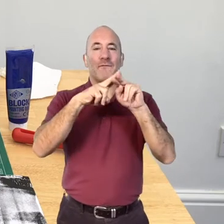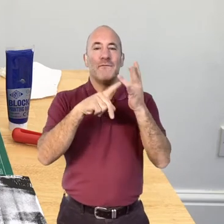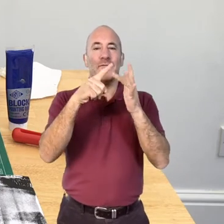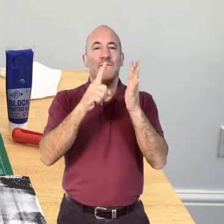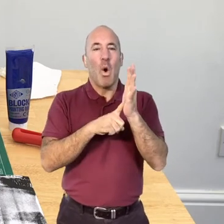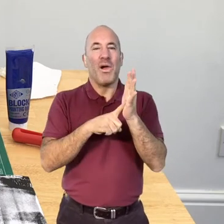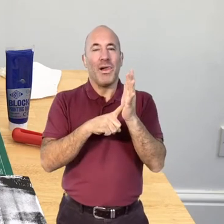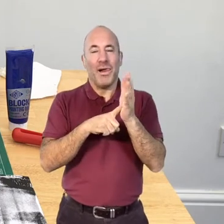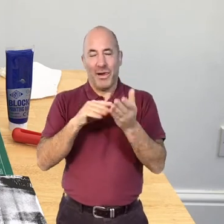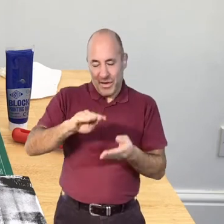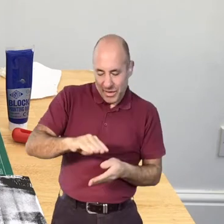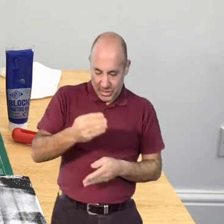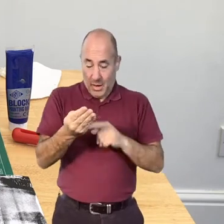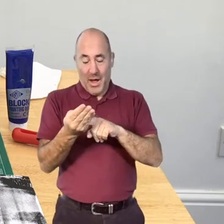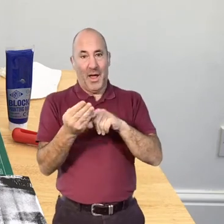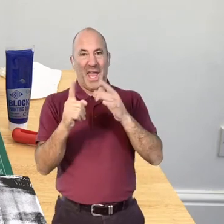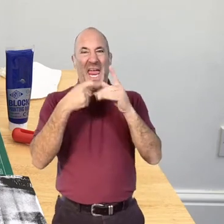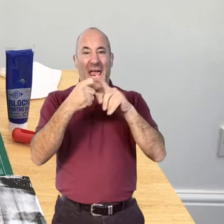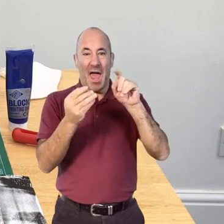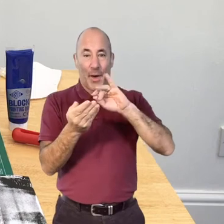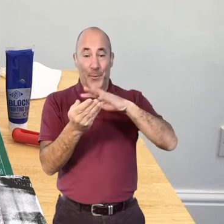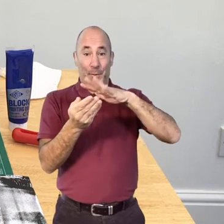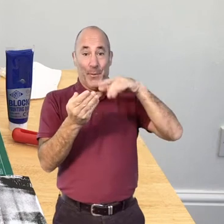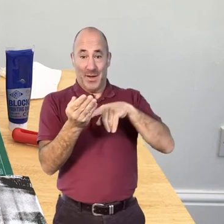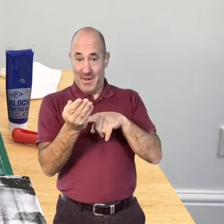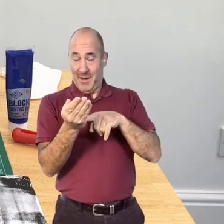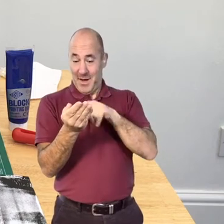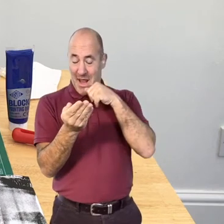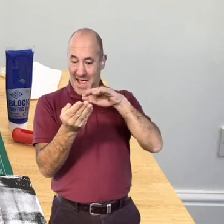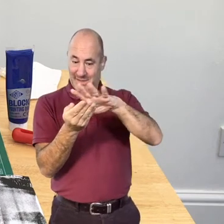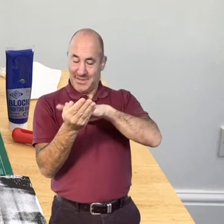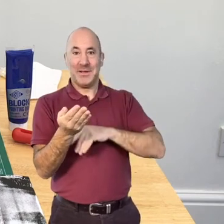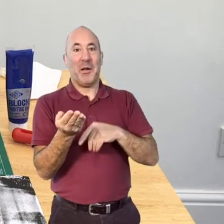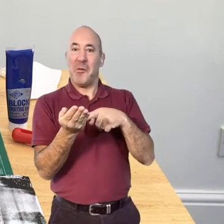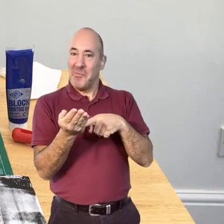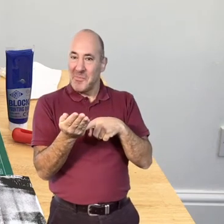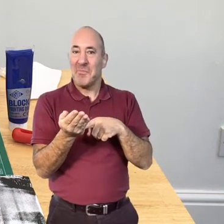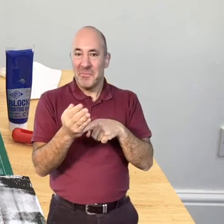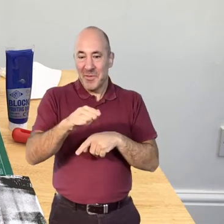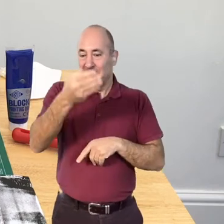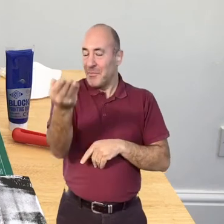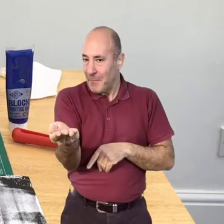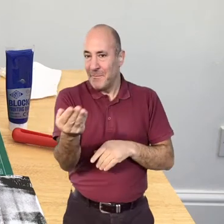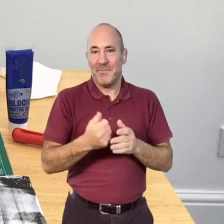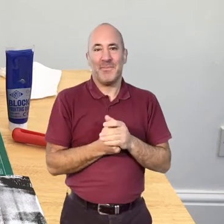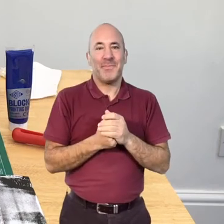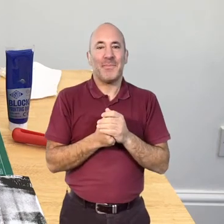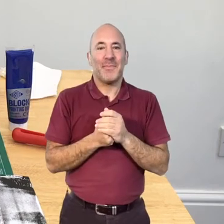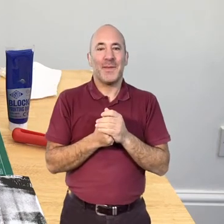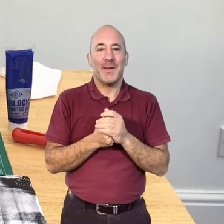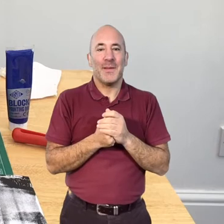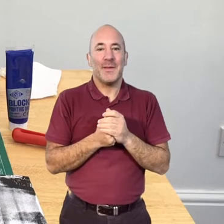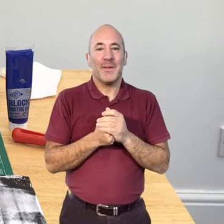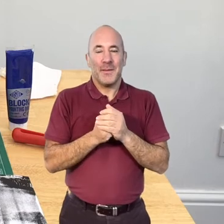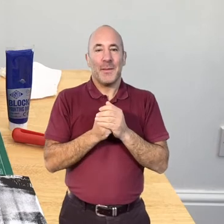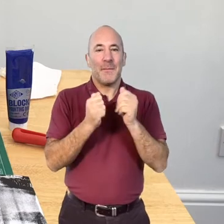all speckled and made a really beautiful pattern on the back of the tin foil. And the scraps of